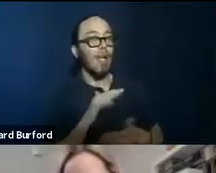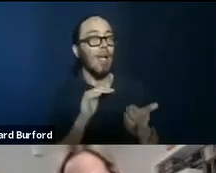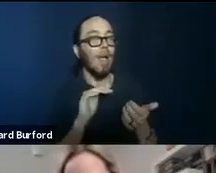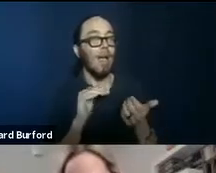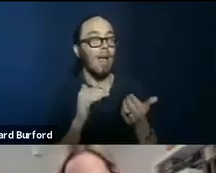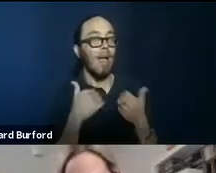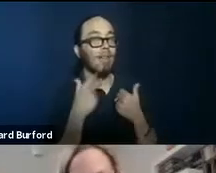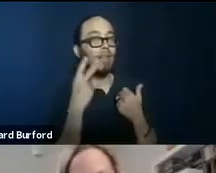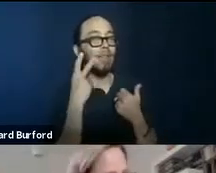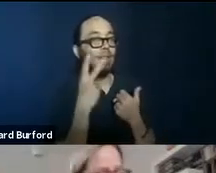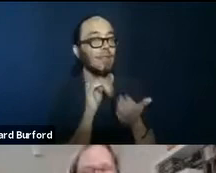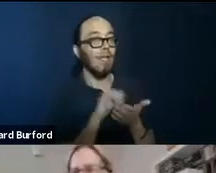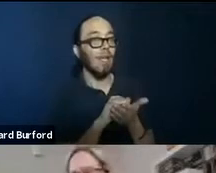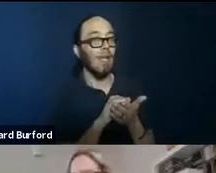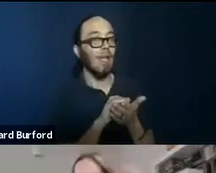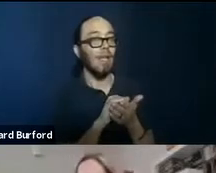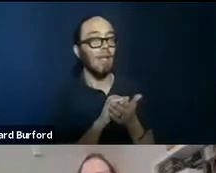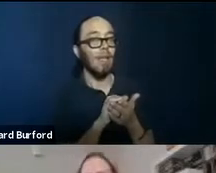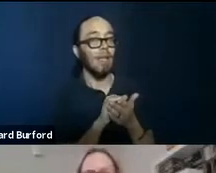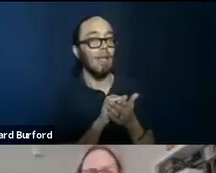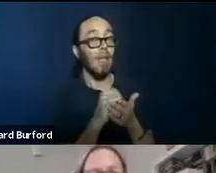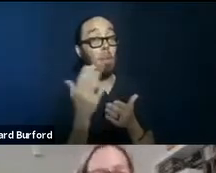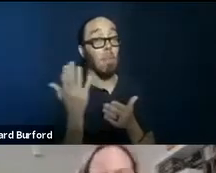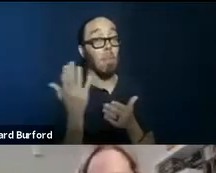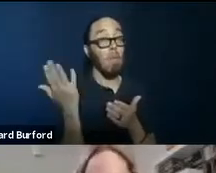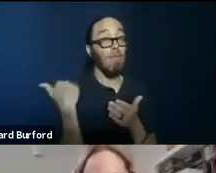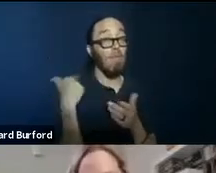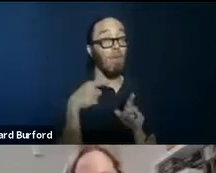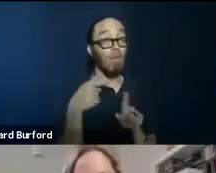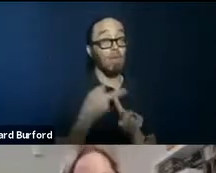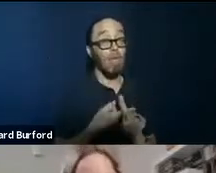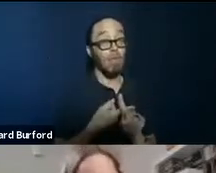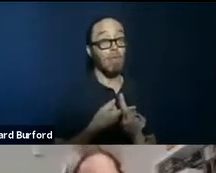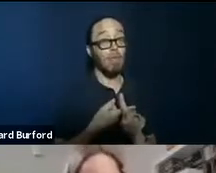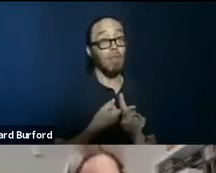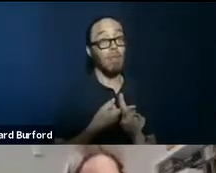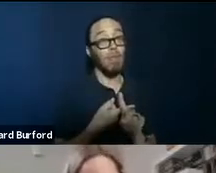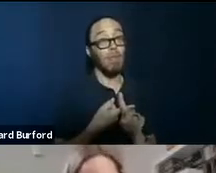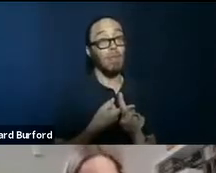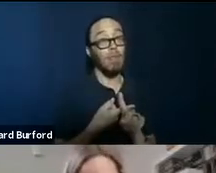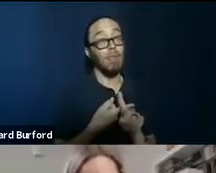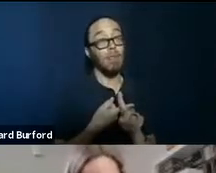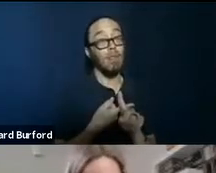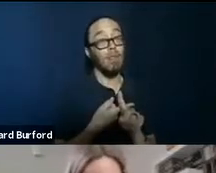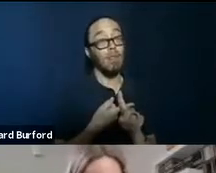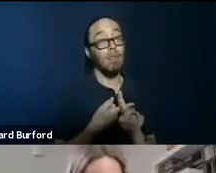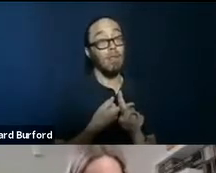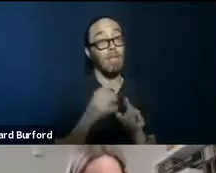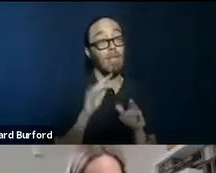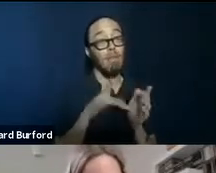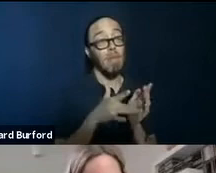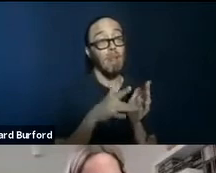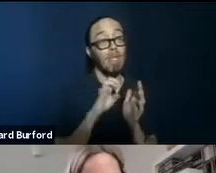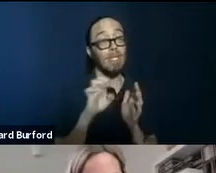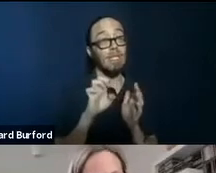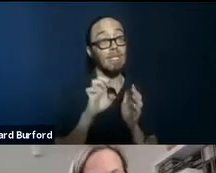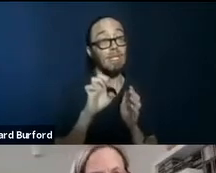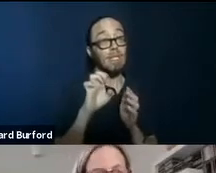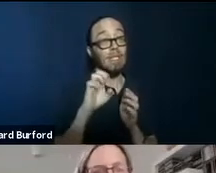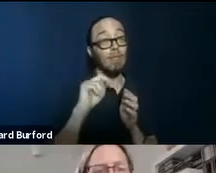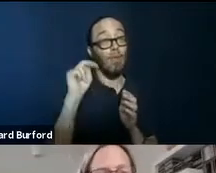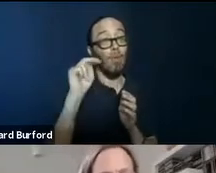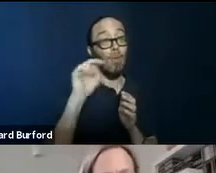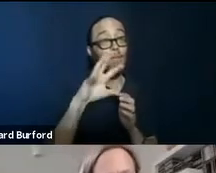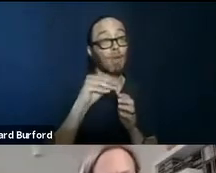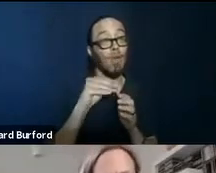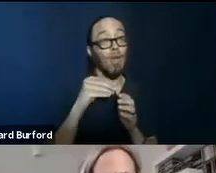that. Earlier this month, as chair of the Foreign Affairs Subcommittee on the Middle East and North Africa, we held a virtual